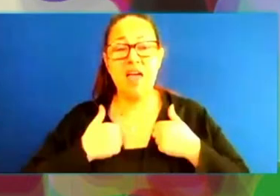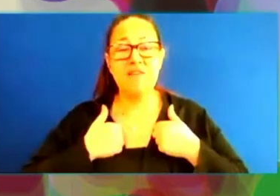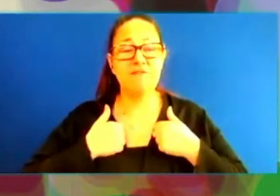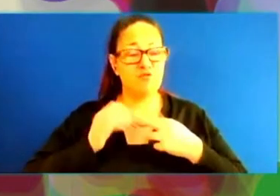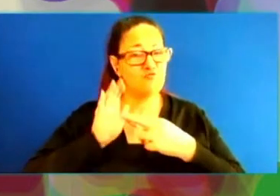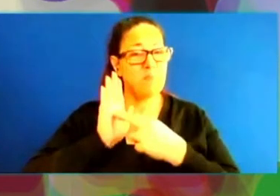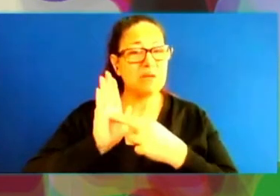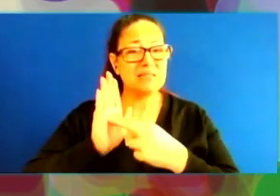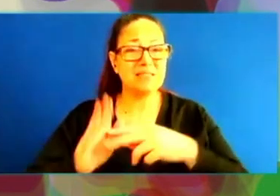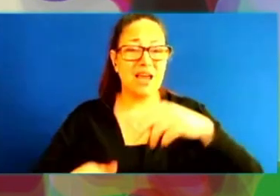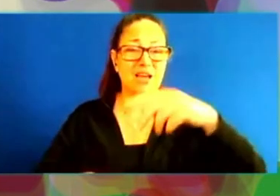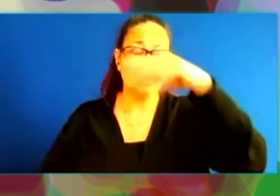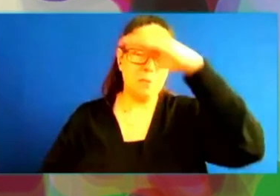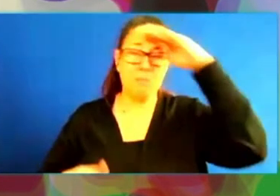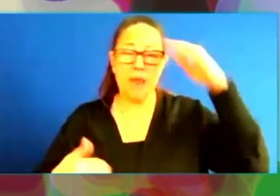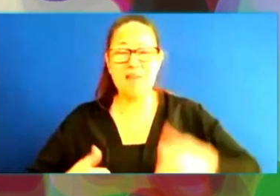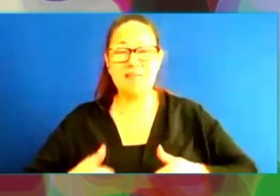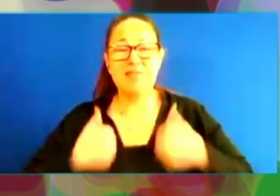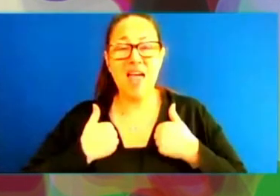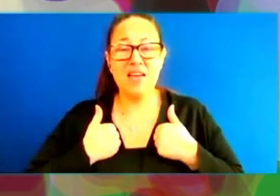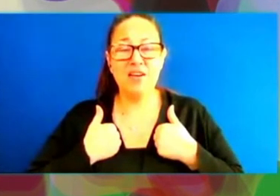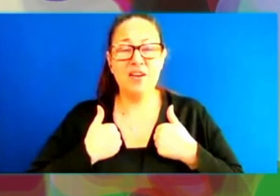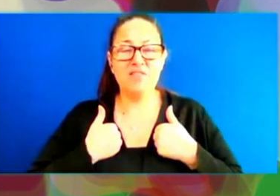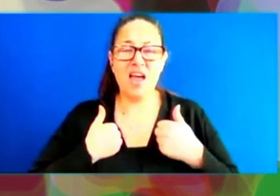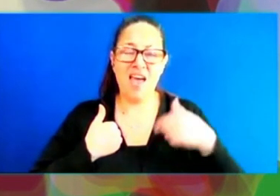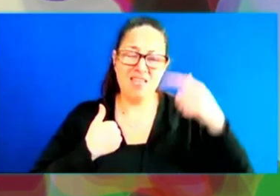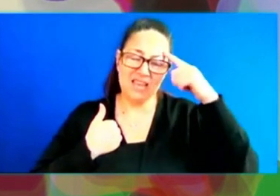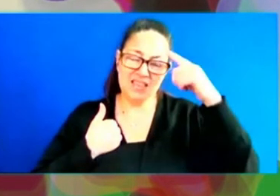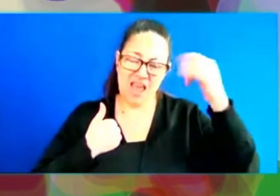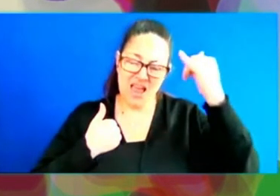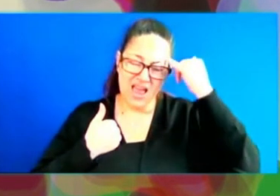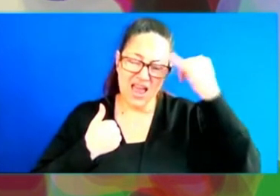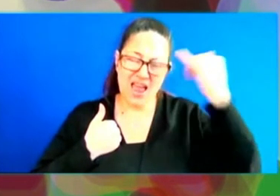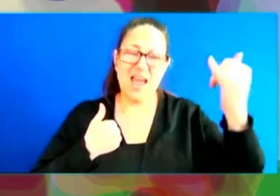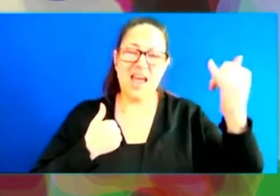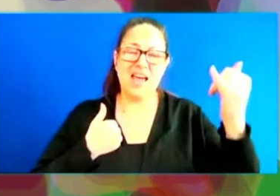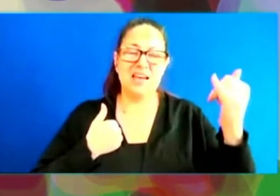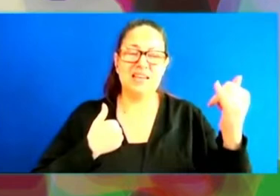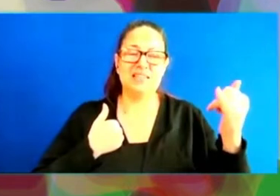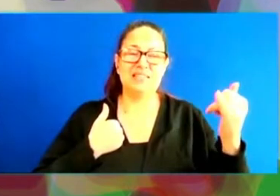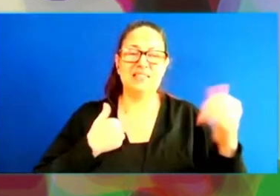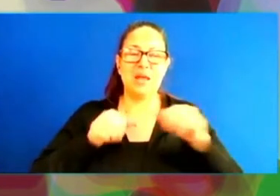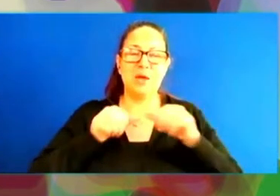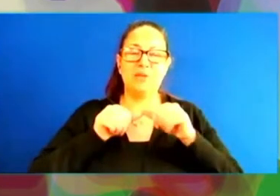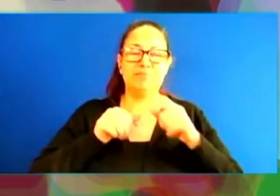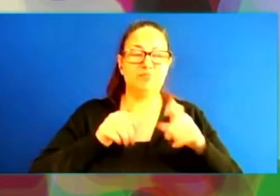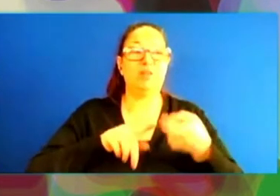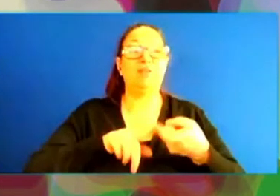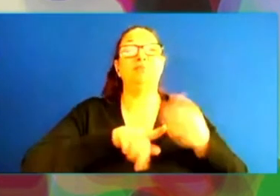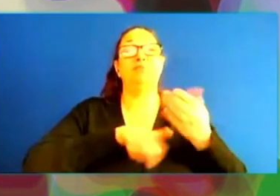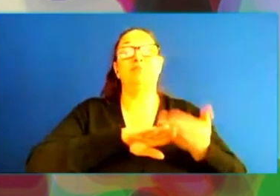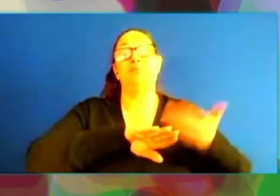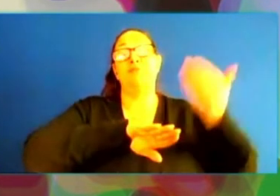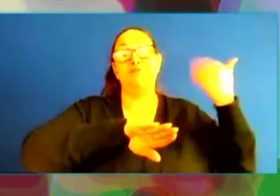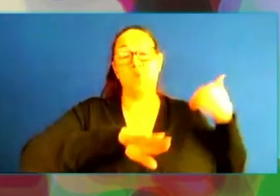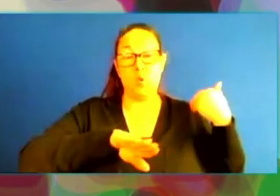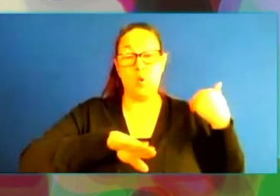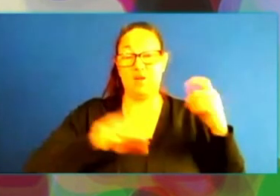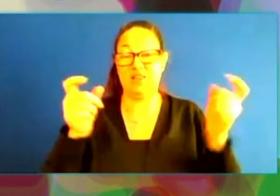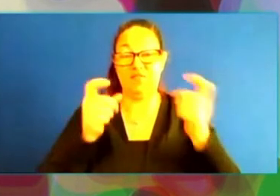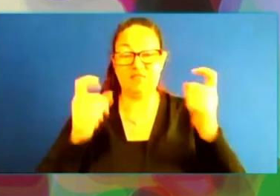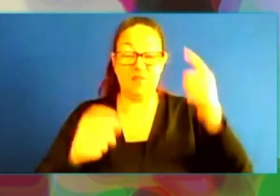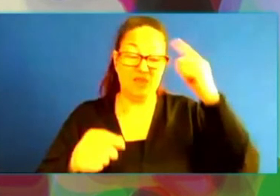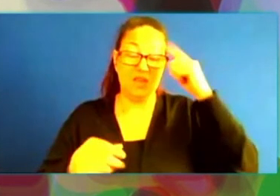life. And I think that the idea of legacy that predates the festival, and thinking about, you know, the idea